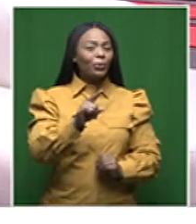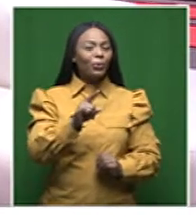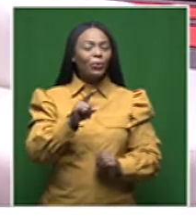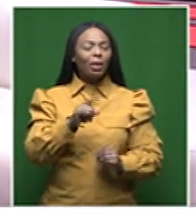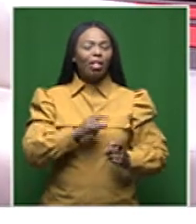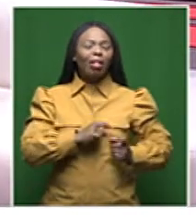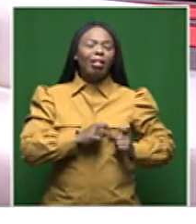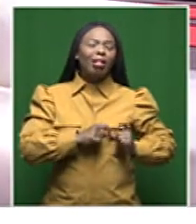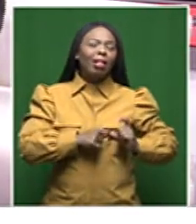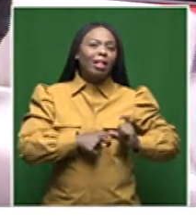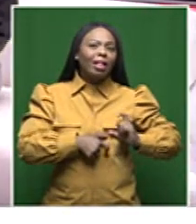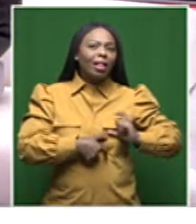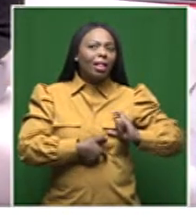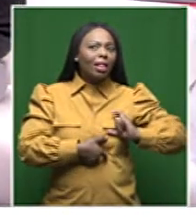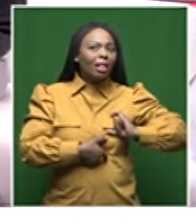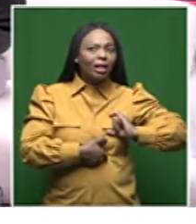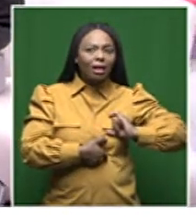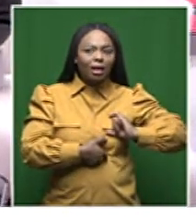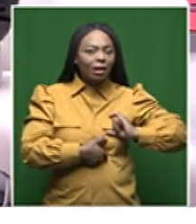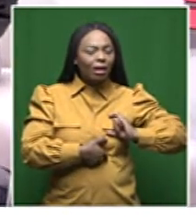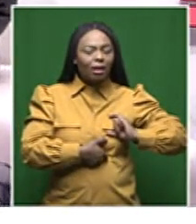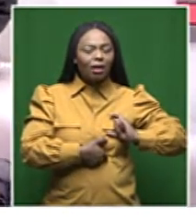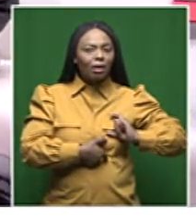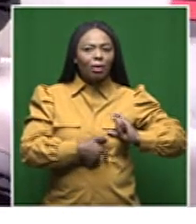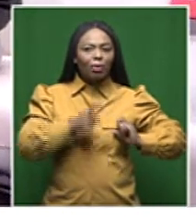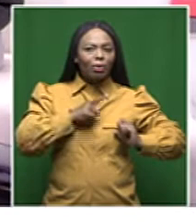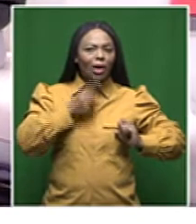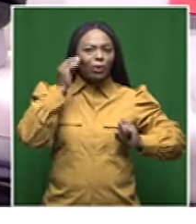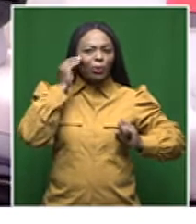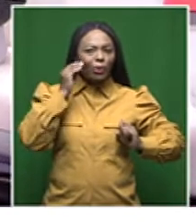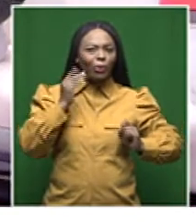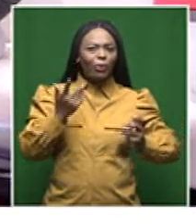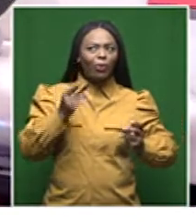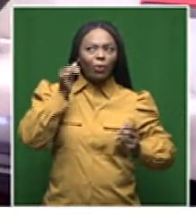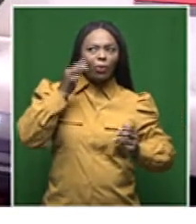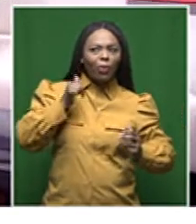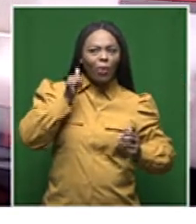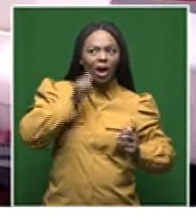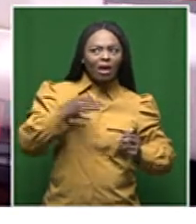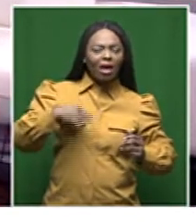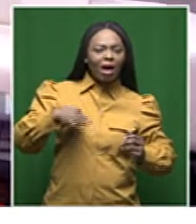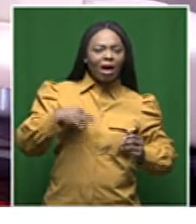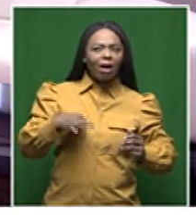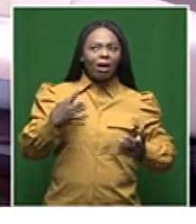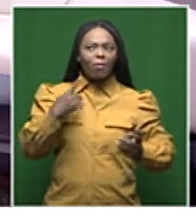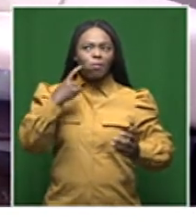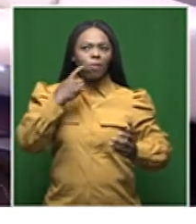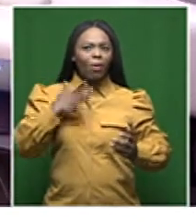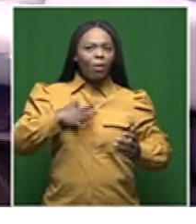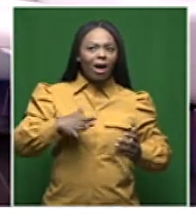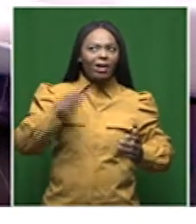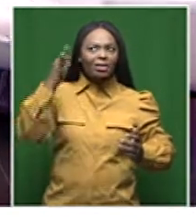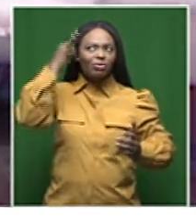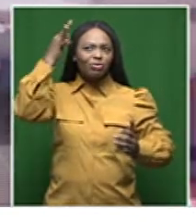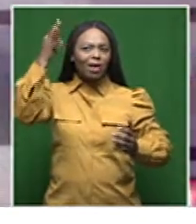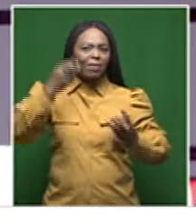me because remember, as a young girl growing up, you have aspirations, you have dreams, and I knew being a